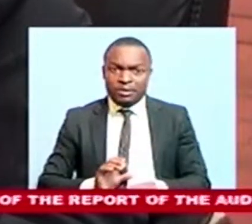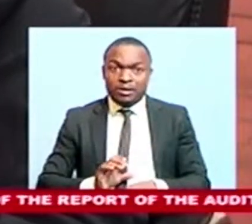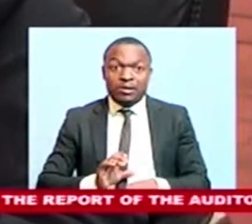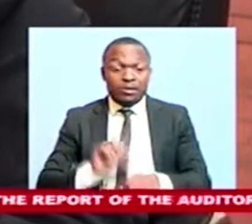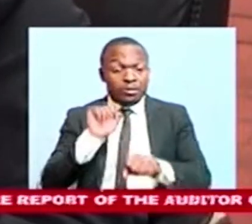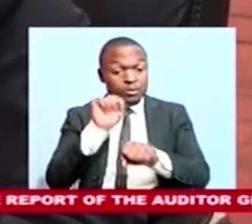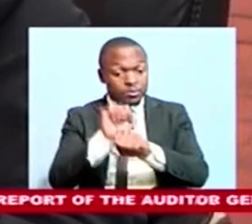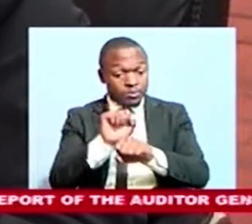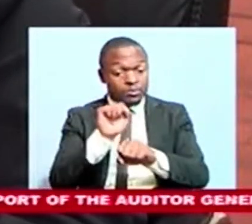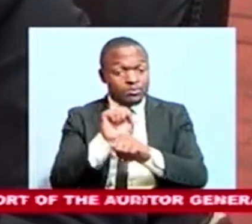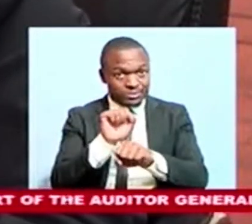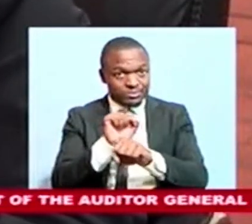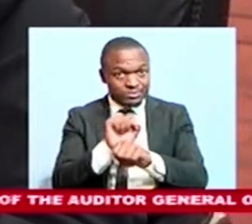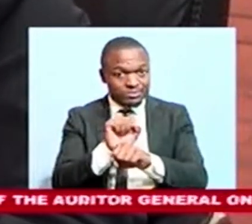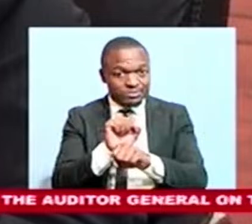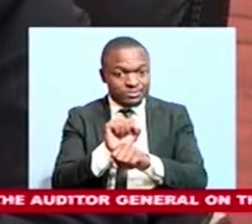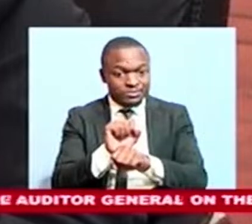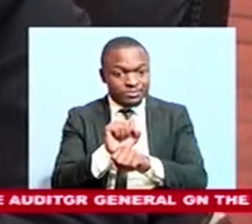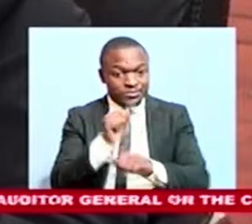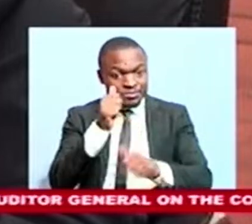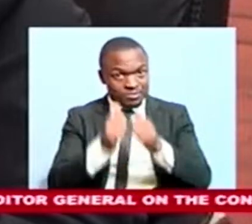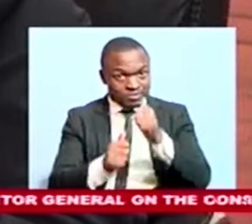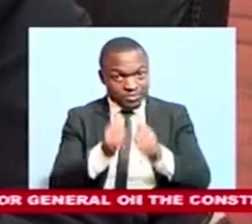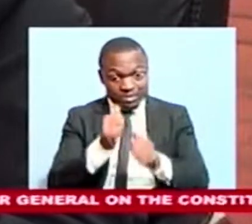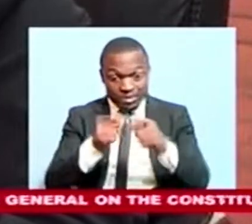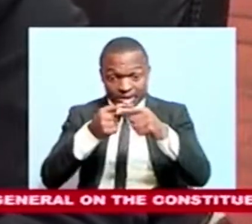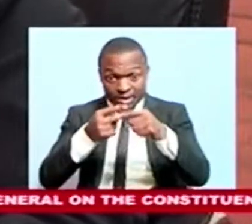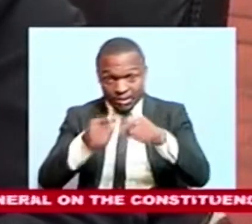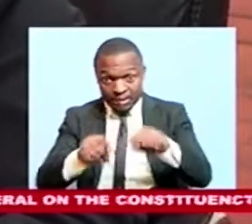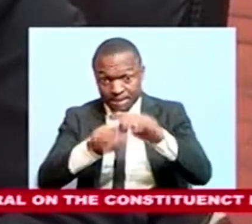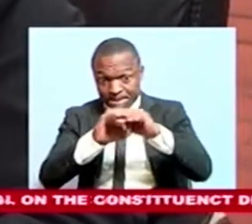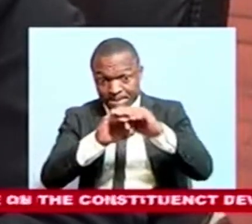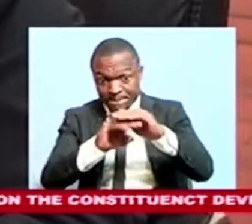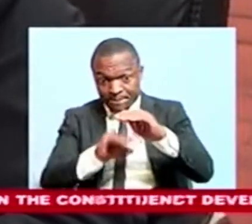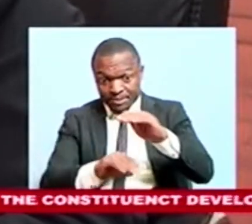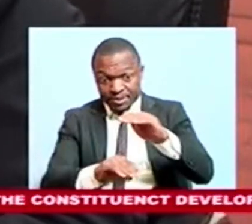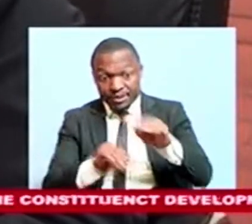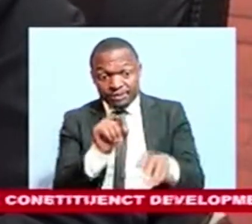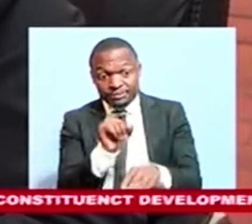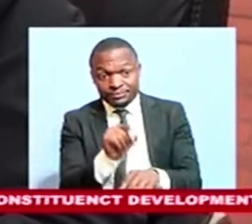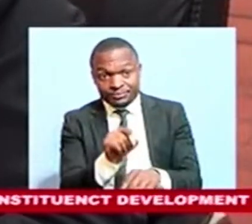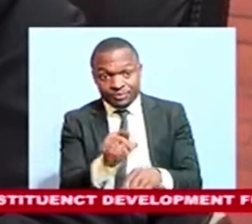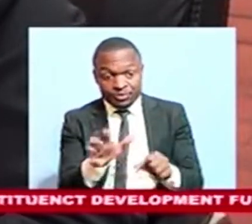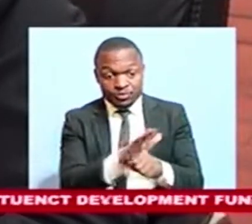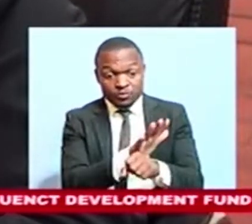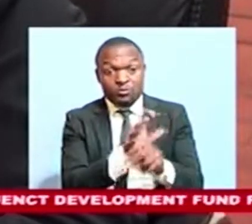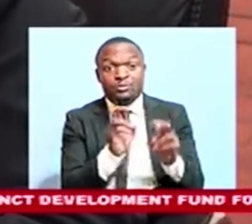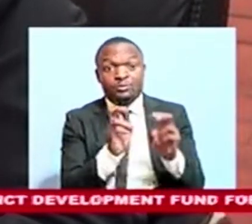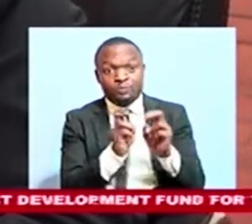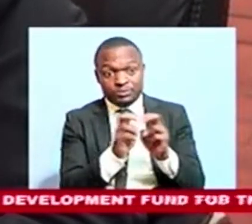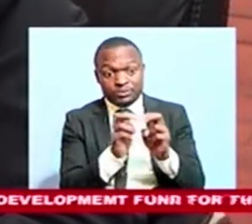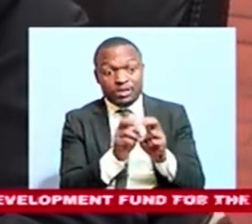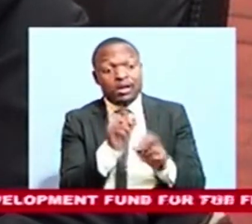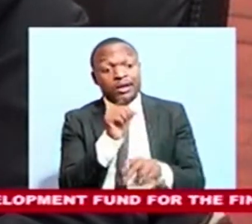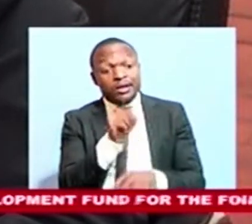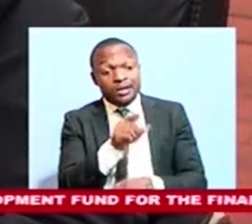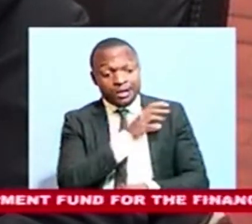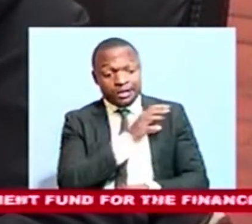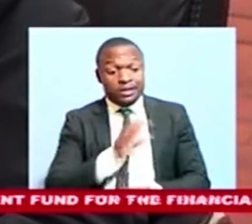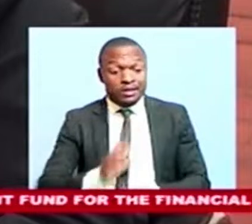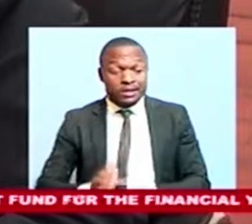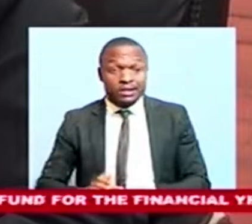works that was supposed to be done under this particular full contract, did he score